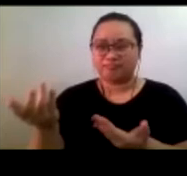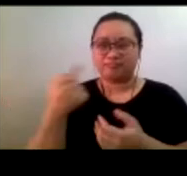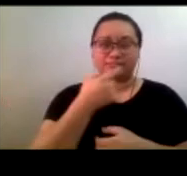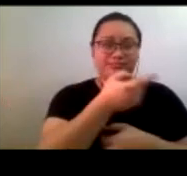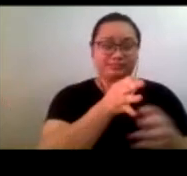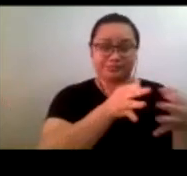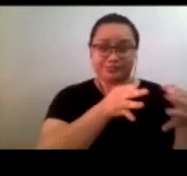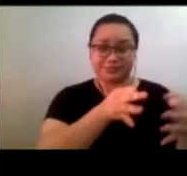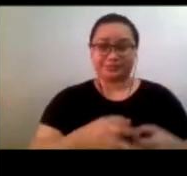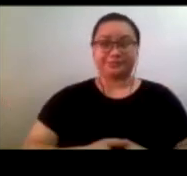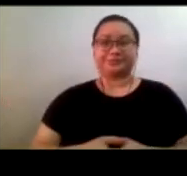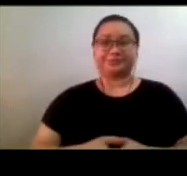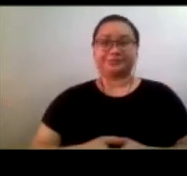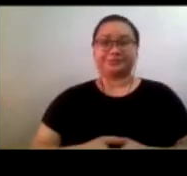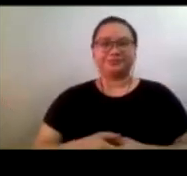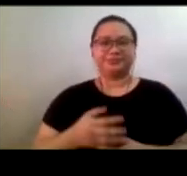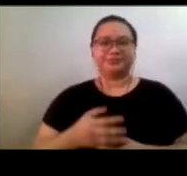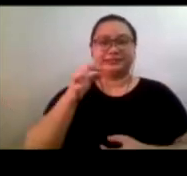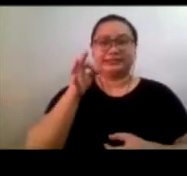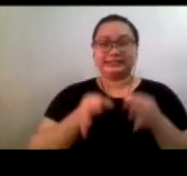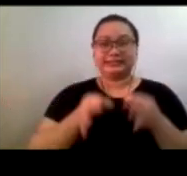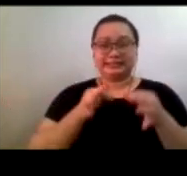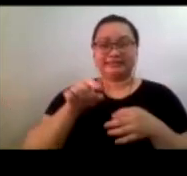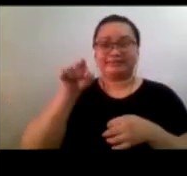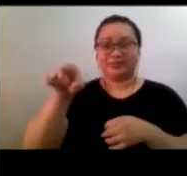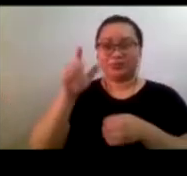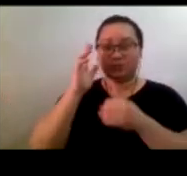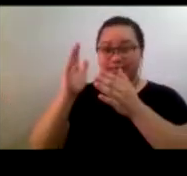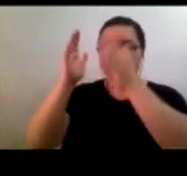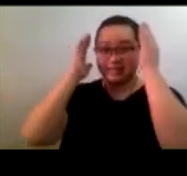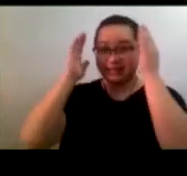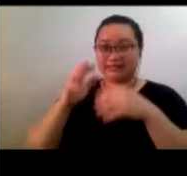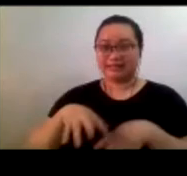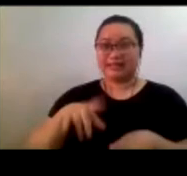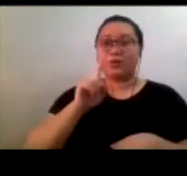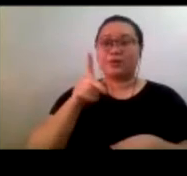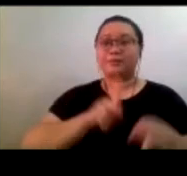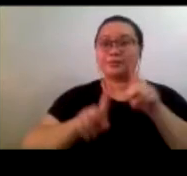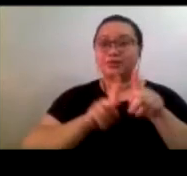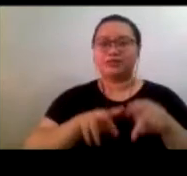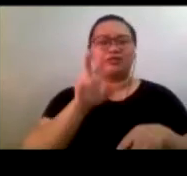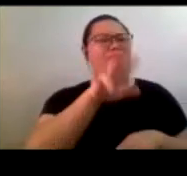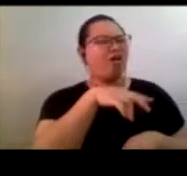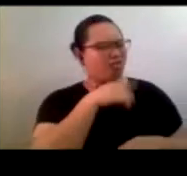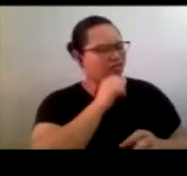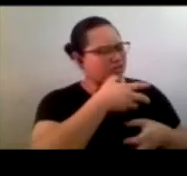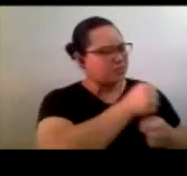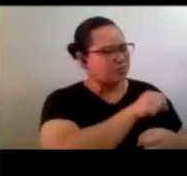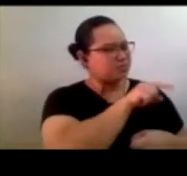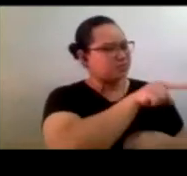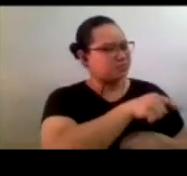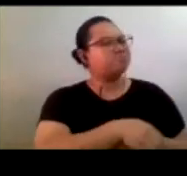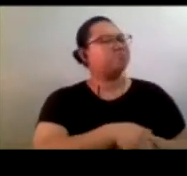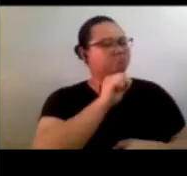When you listen, people get a sense that they can trust you. Yeah. So it's not just your